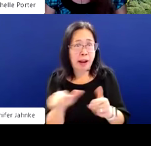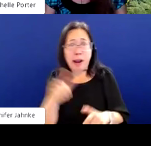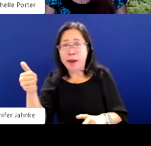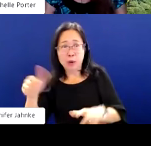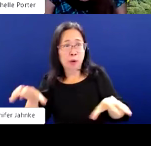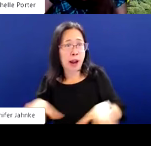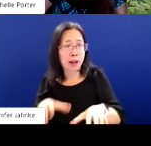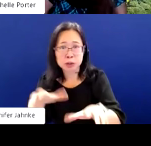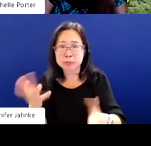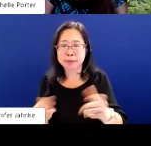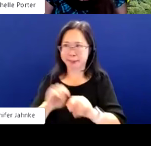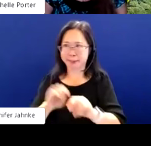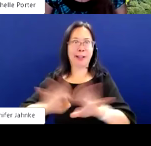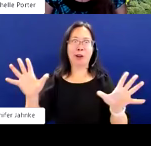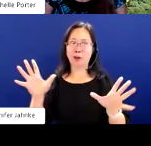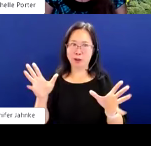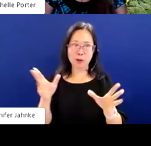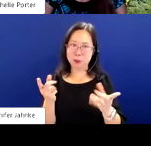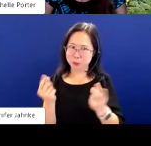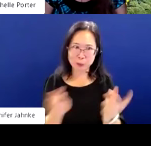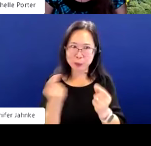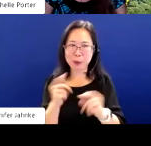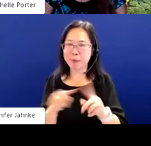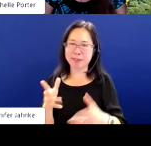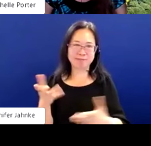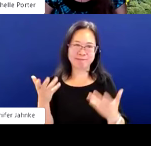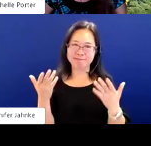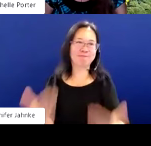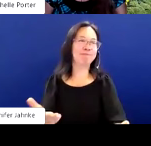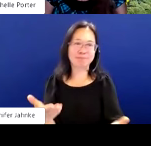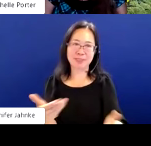doing is ageist, but they do it anyway.